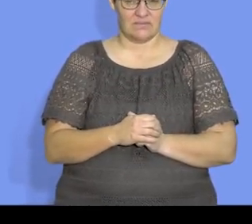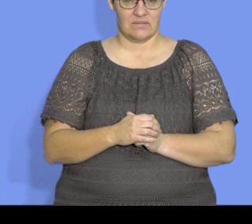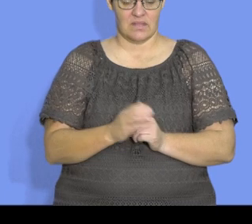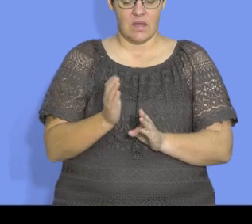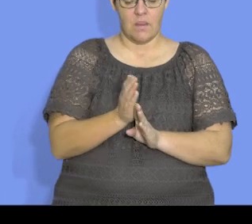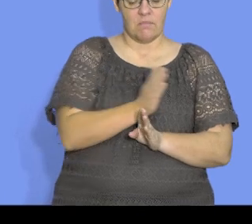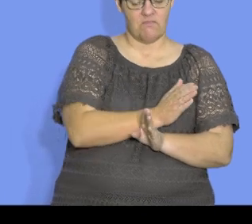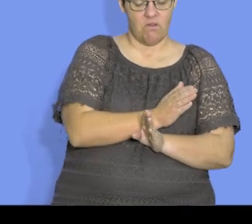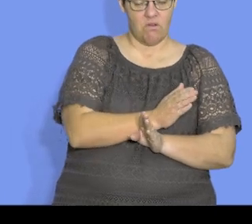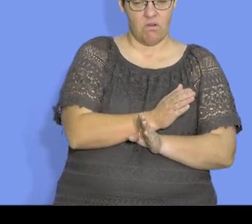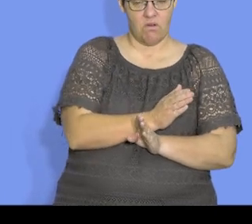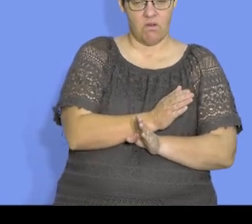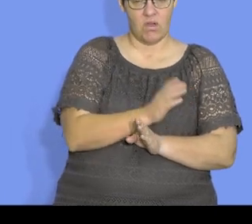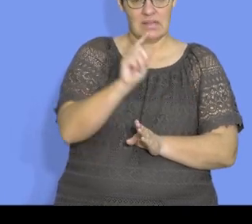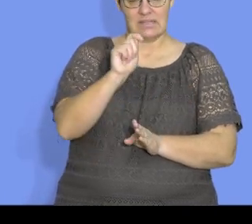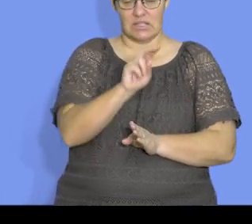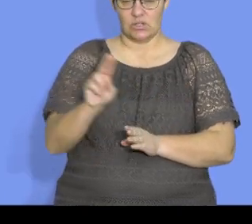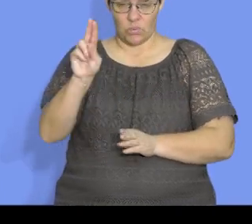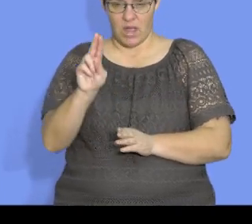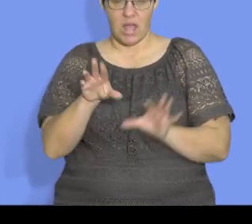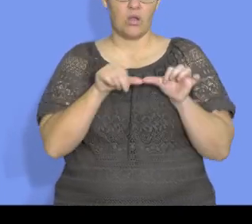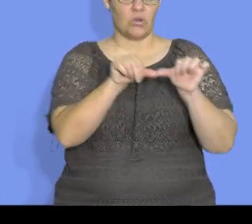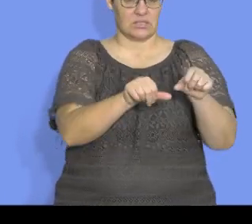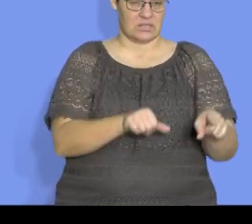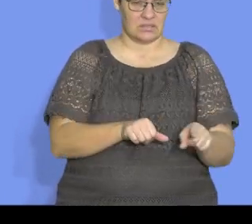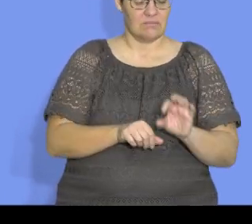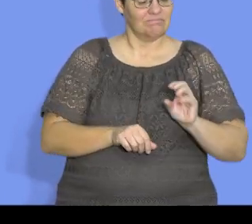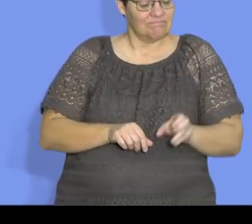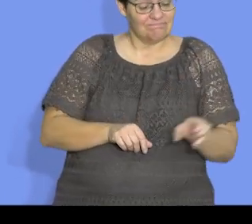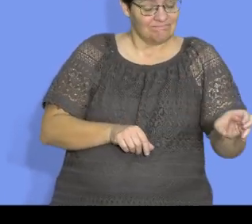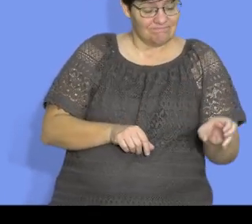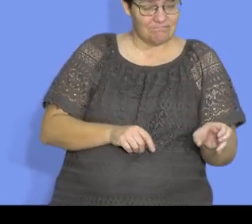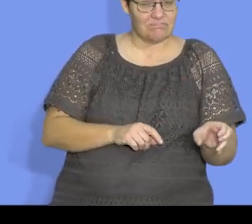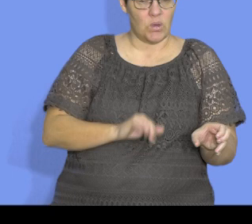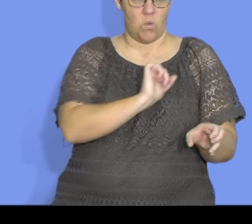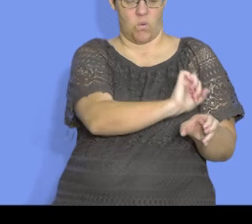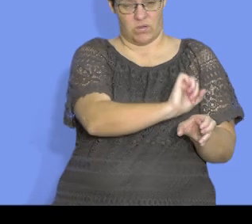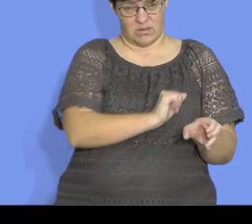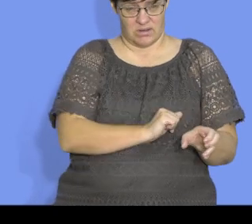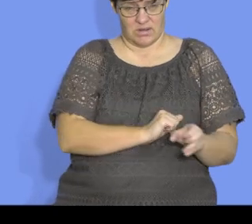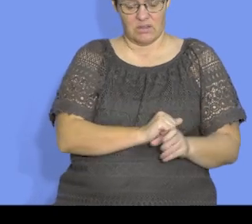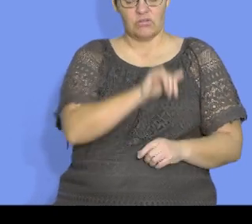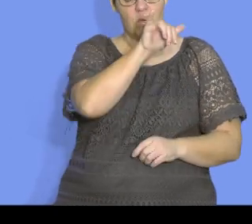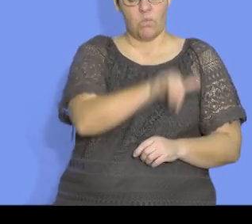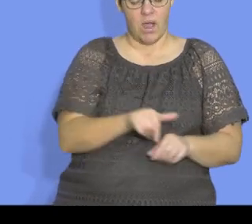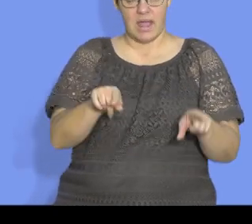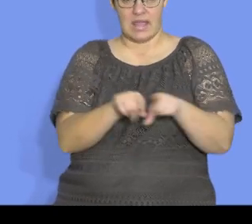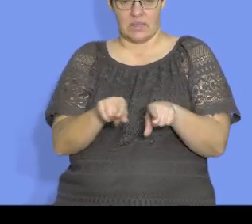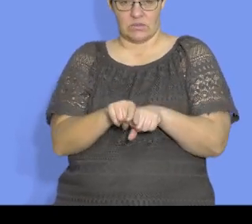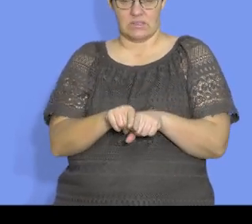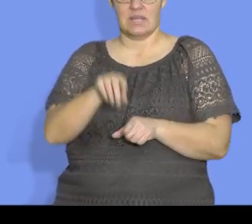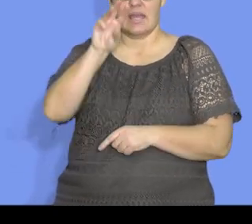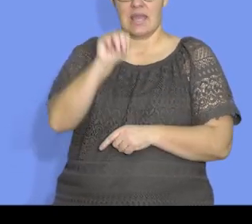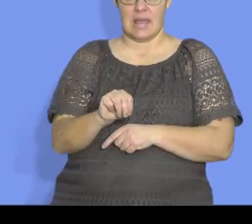bit in front of the t squared is a constant. This is a bit on its own. So if we were to write